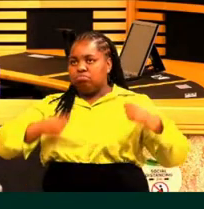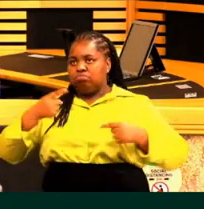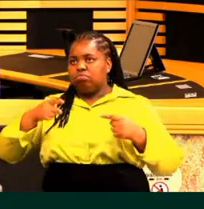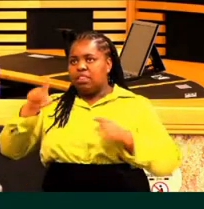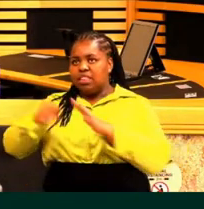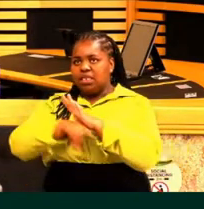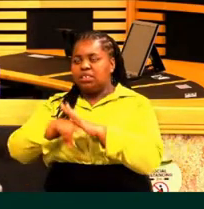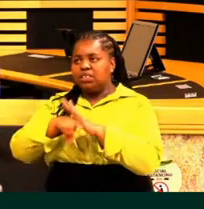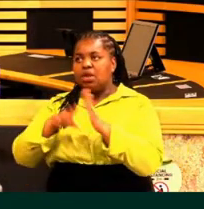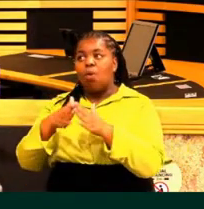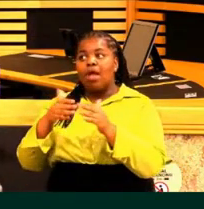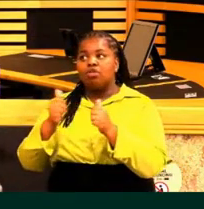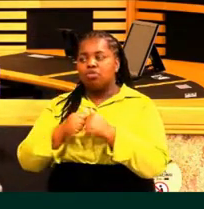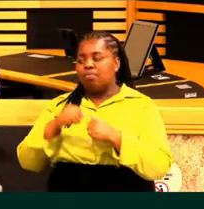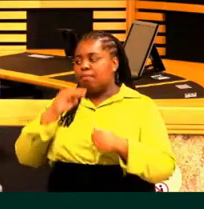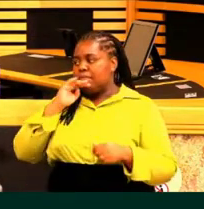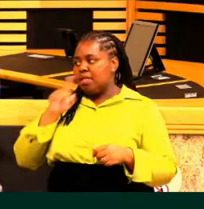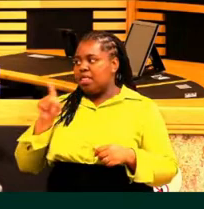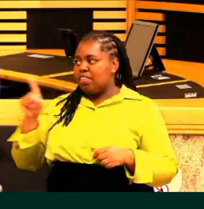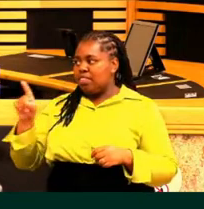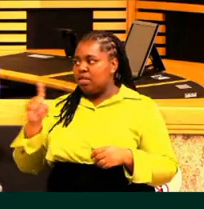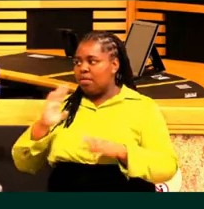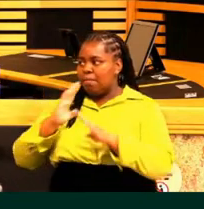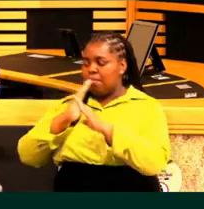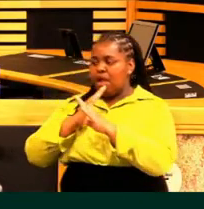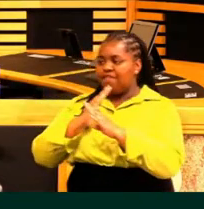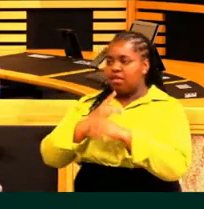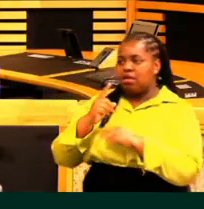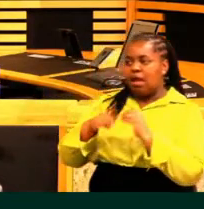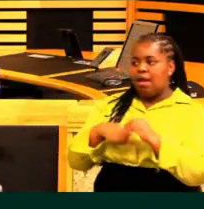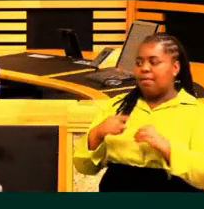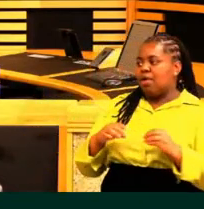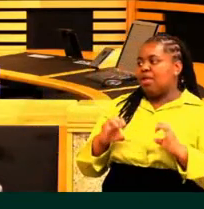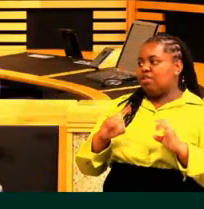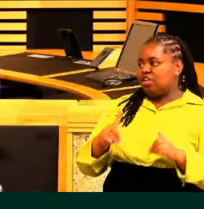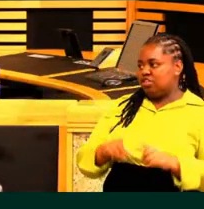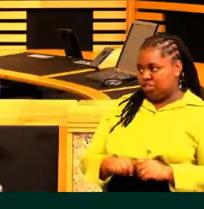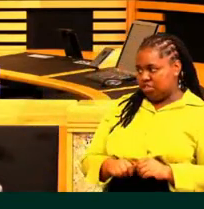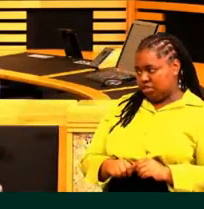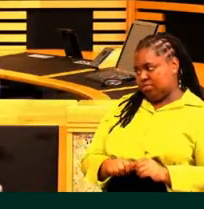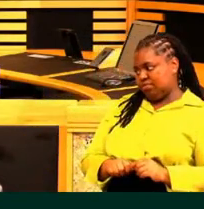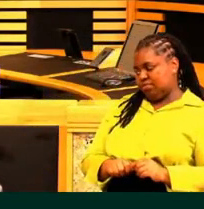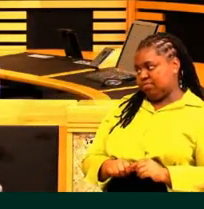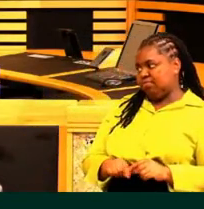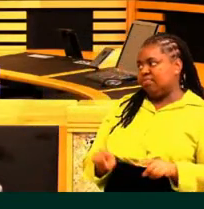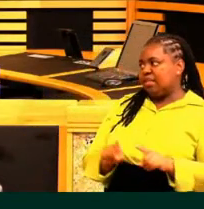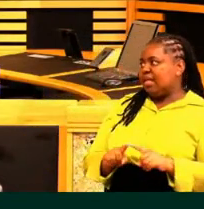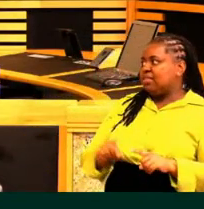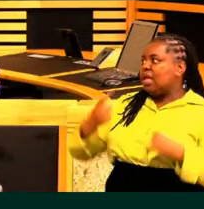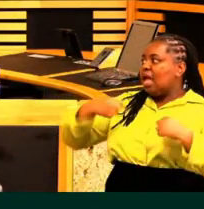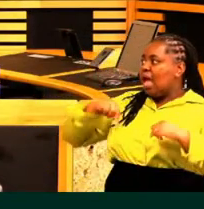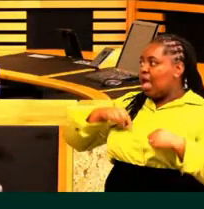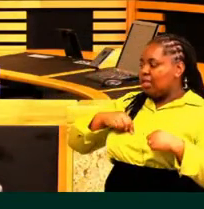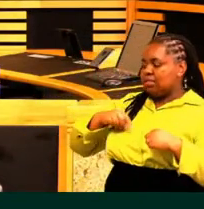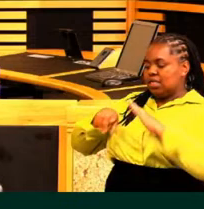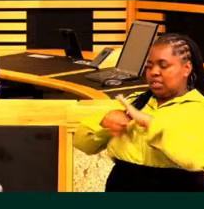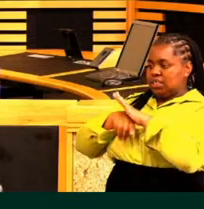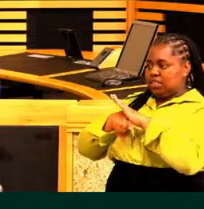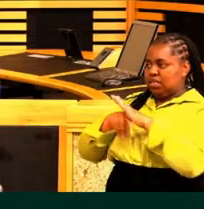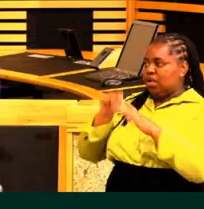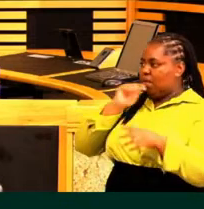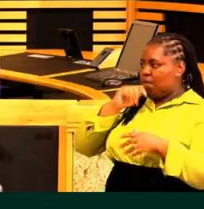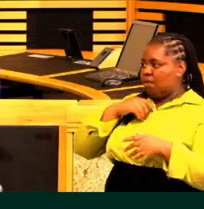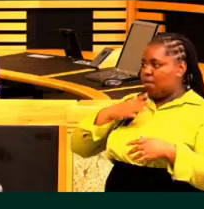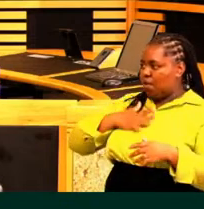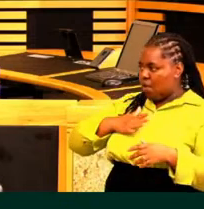Workshop that what is it so private about education as the setup admin District we are calling for